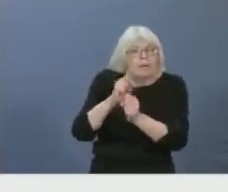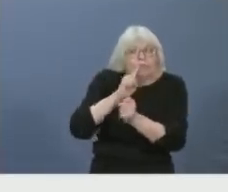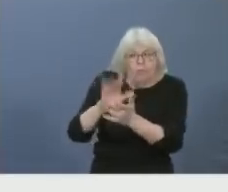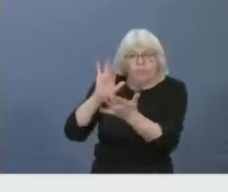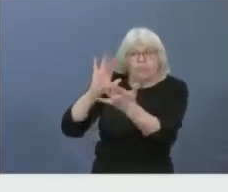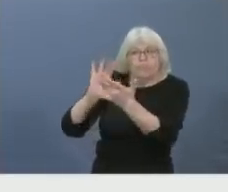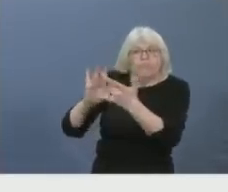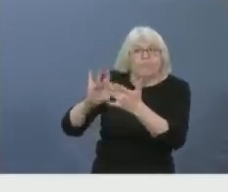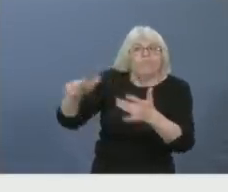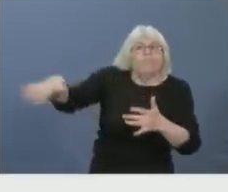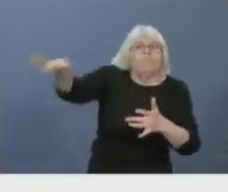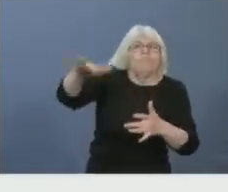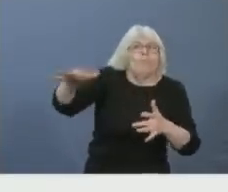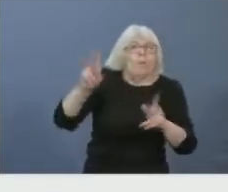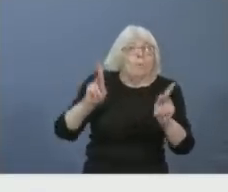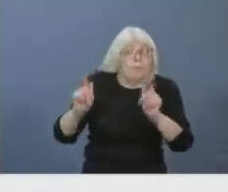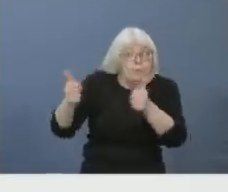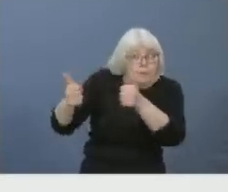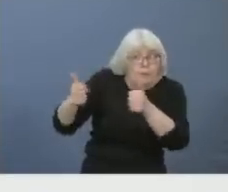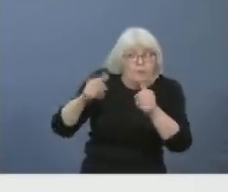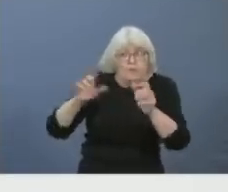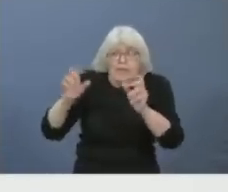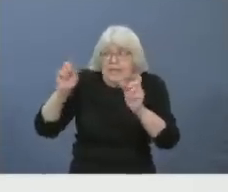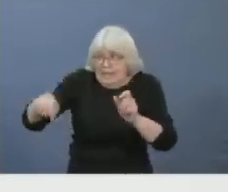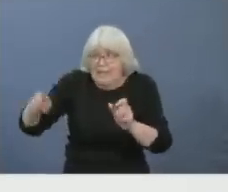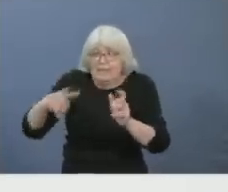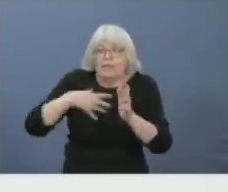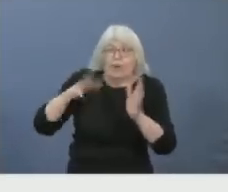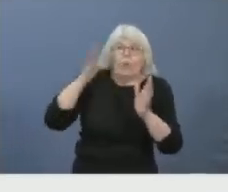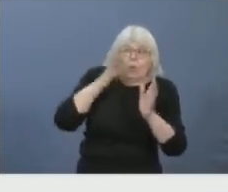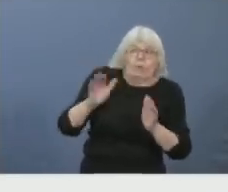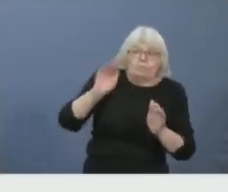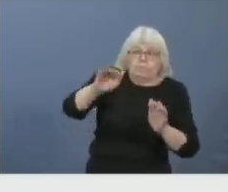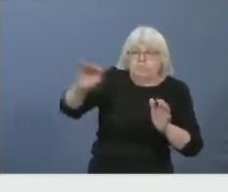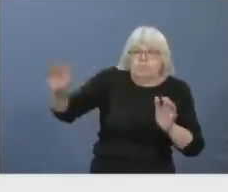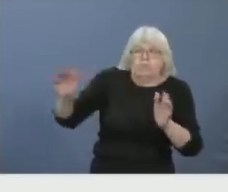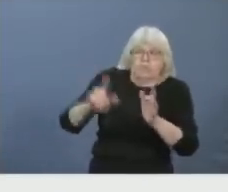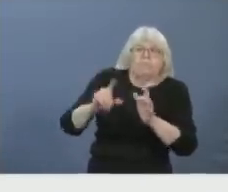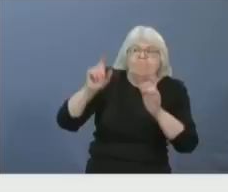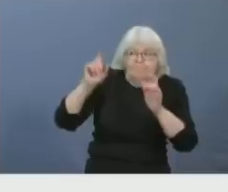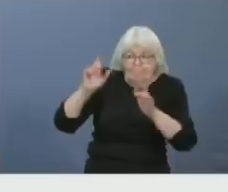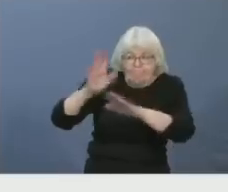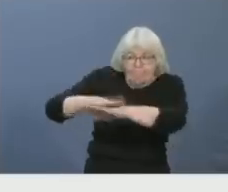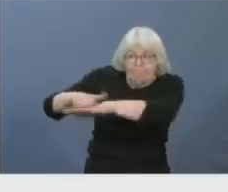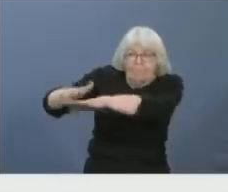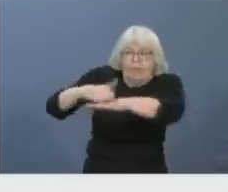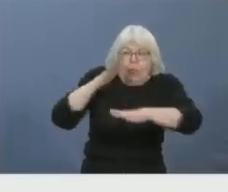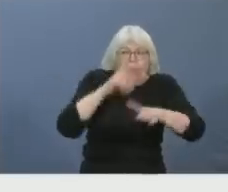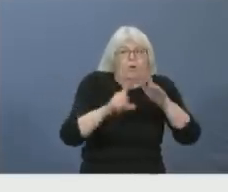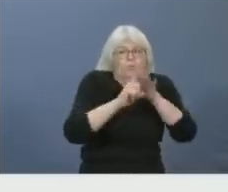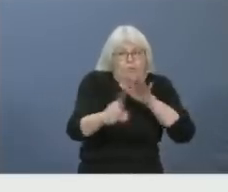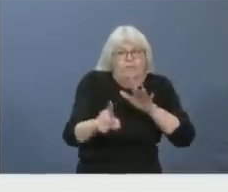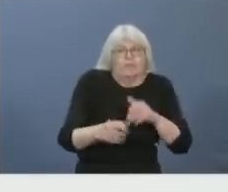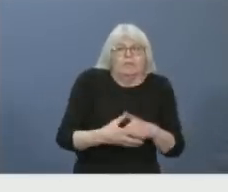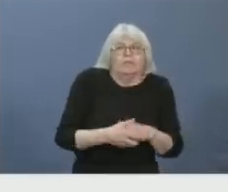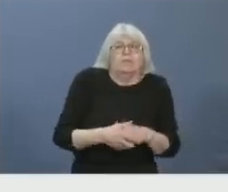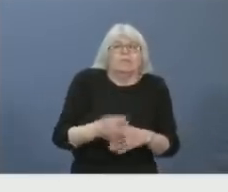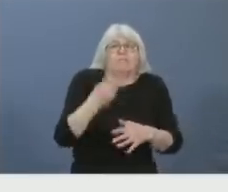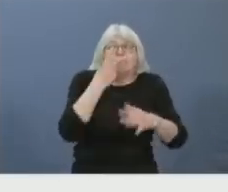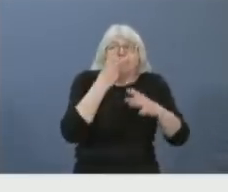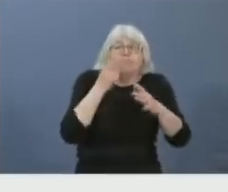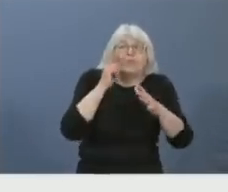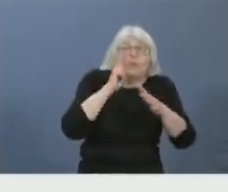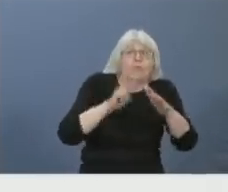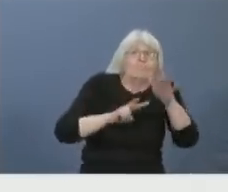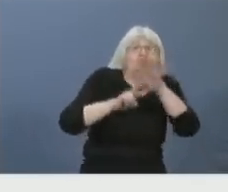and should our assistance be required, we'll respond accordingly. Looking forward to the days ahead, our officers and employees